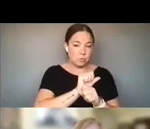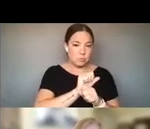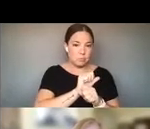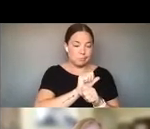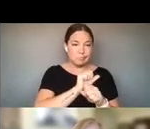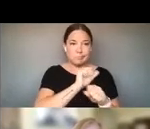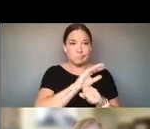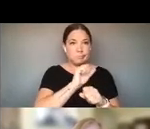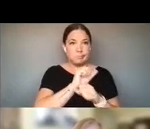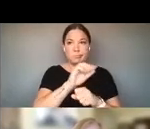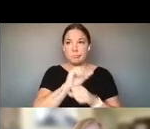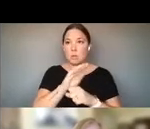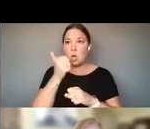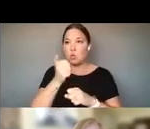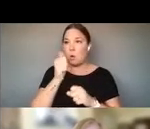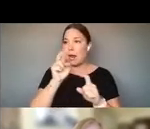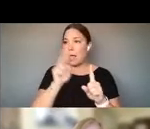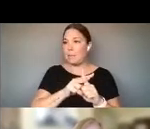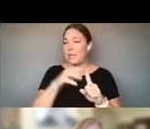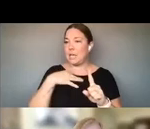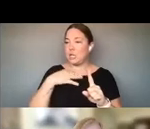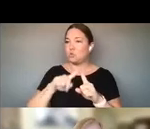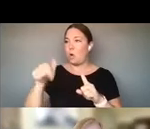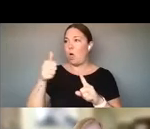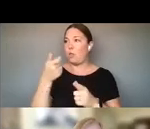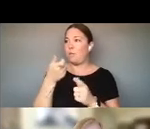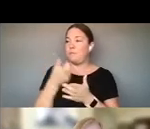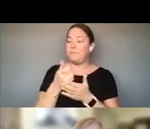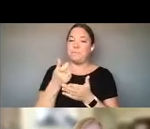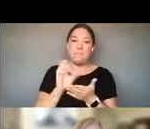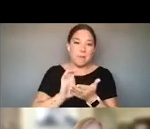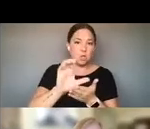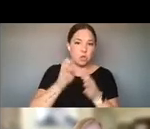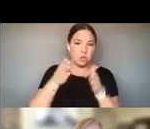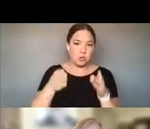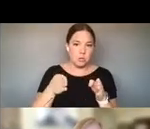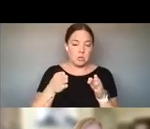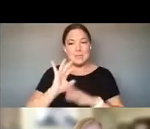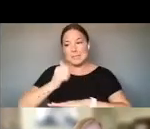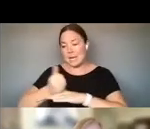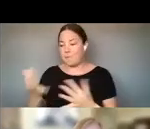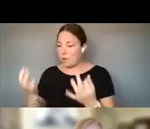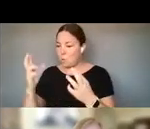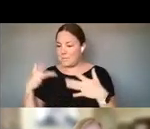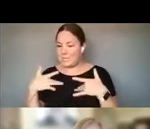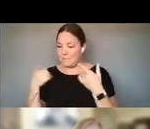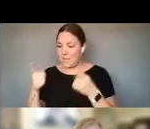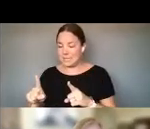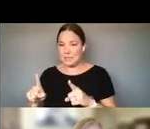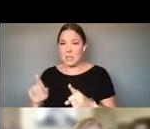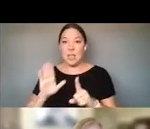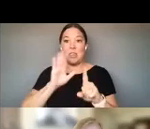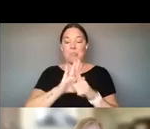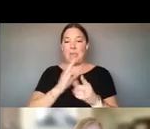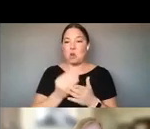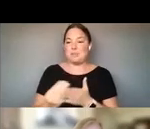grant applications to other funders, um, setting up events for fundraising, their salary time is not